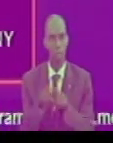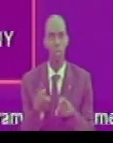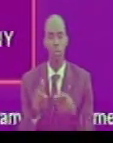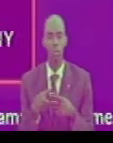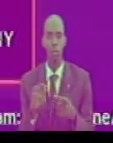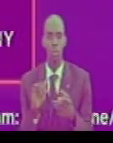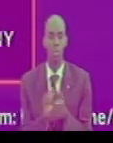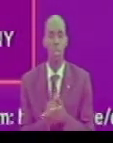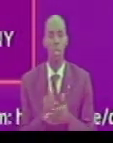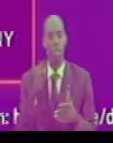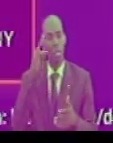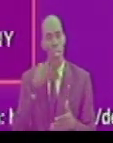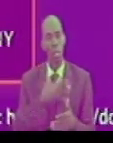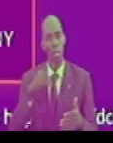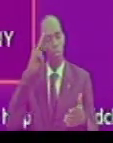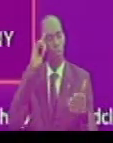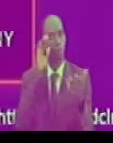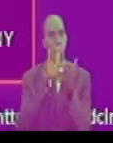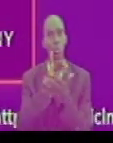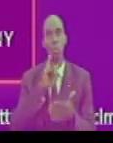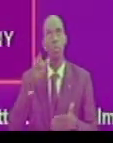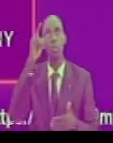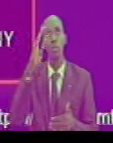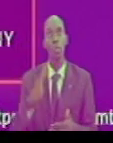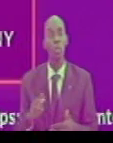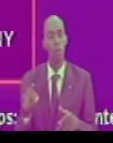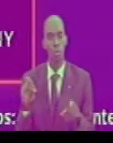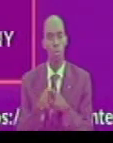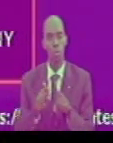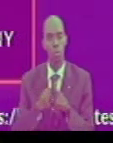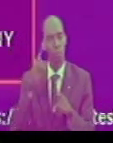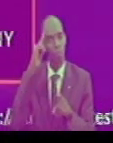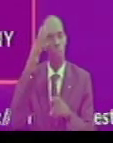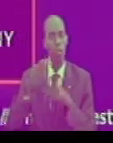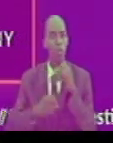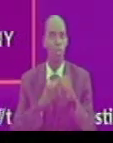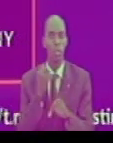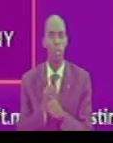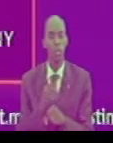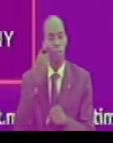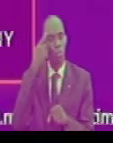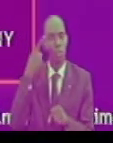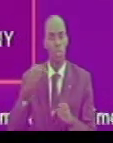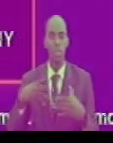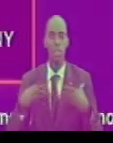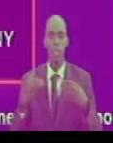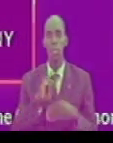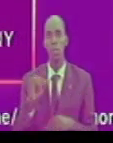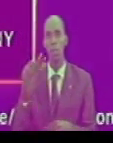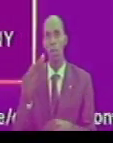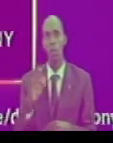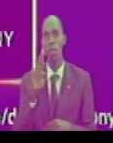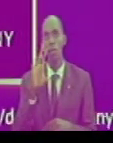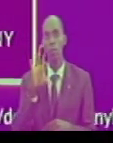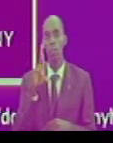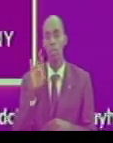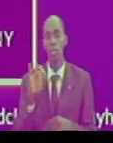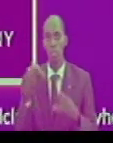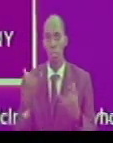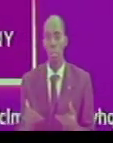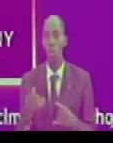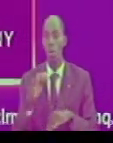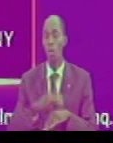And on the first night, according to her, she received that touch, but she wanted to wait to check